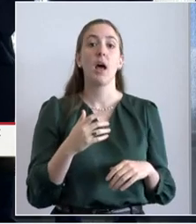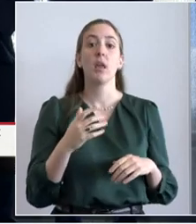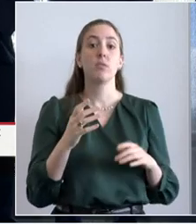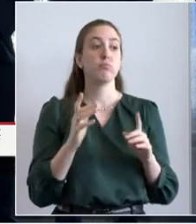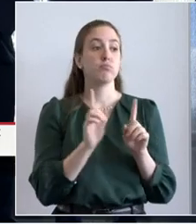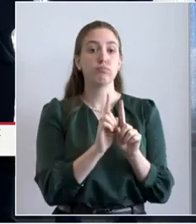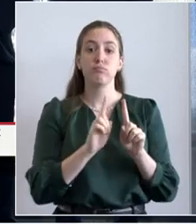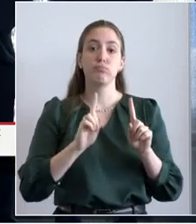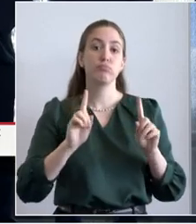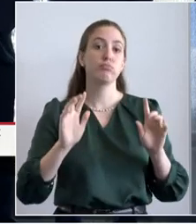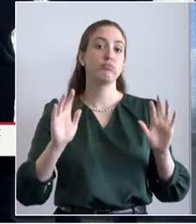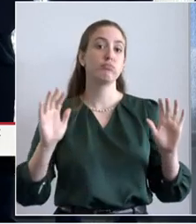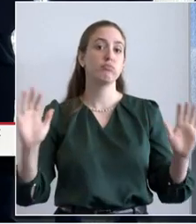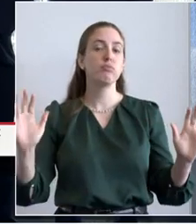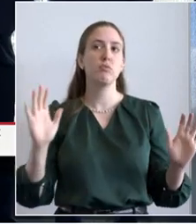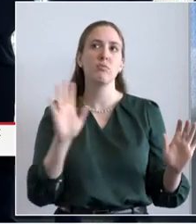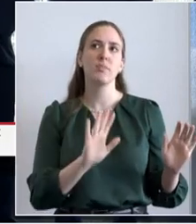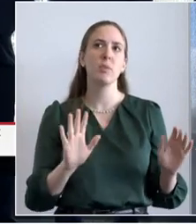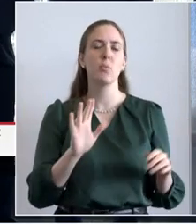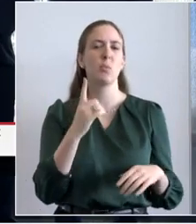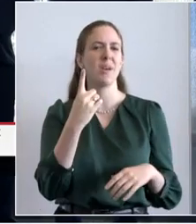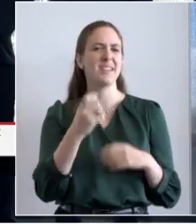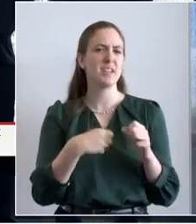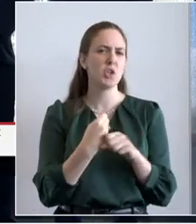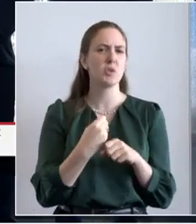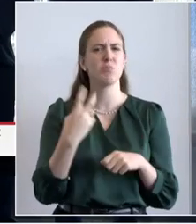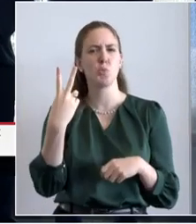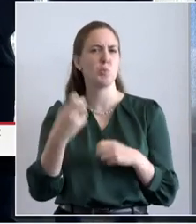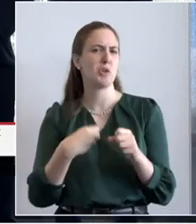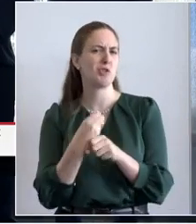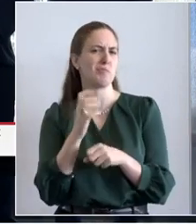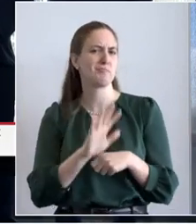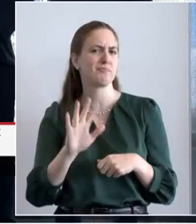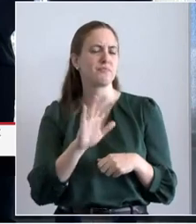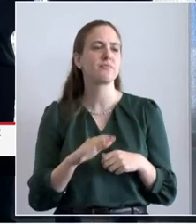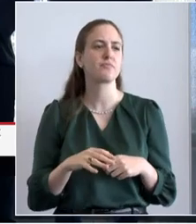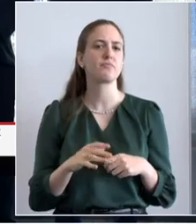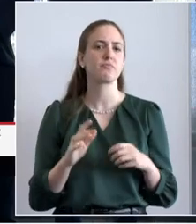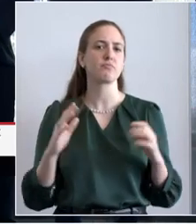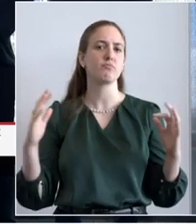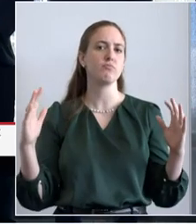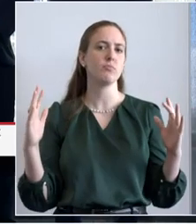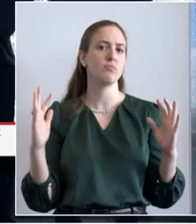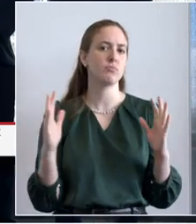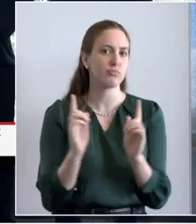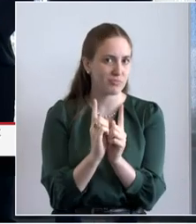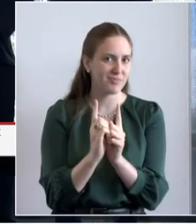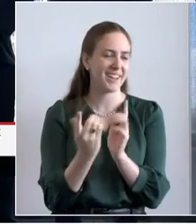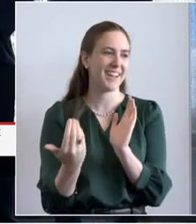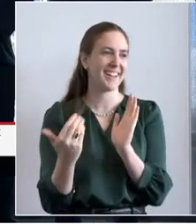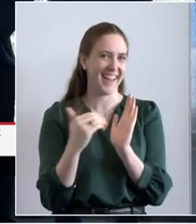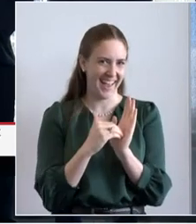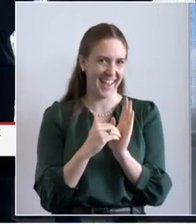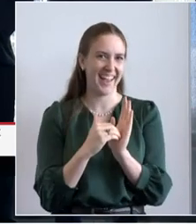with him for maybe about 1.5 years or 2 years. He found me, Nadine, late.